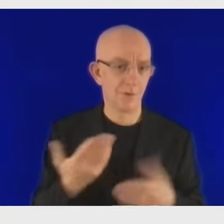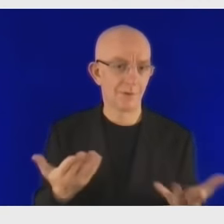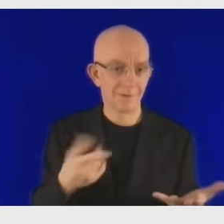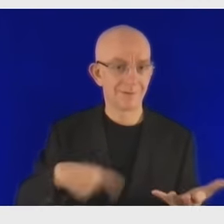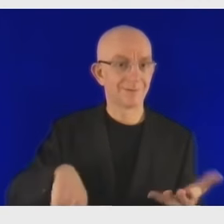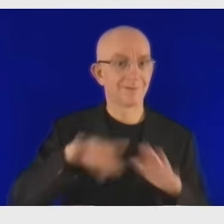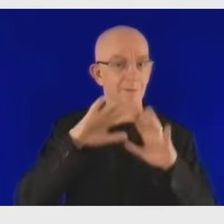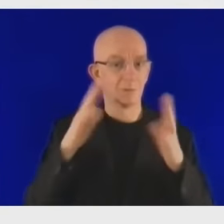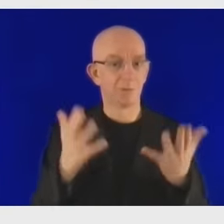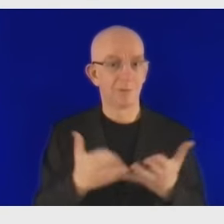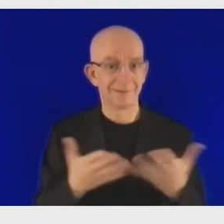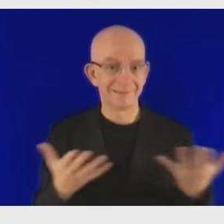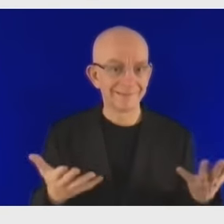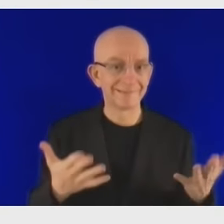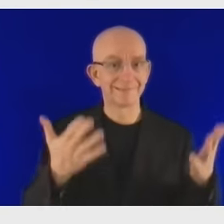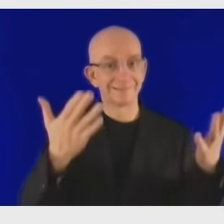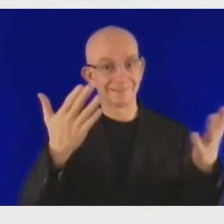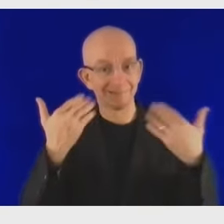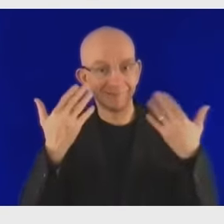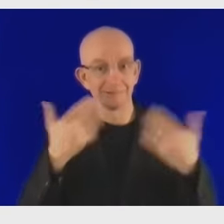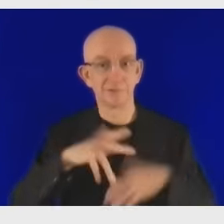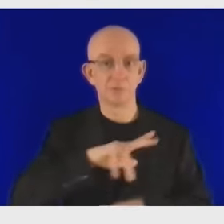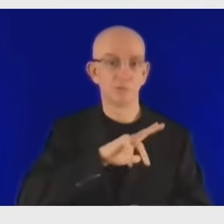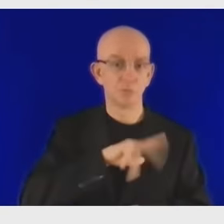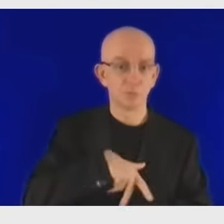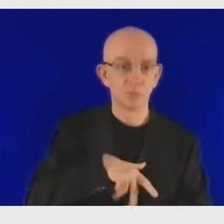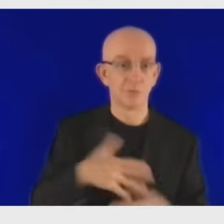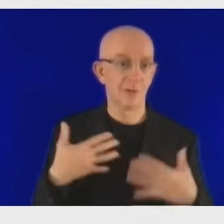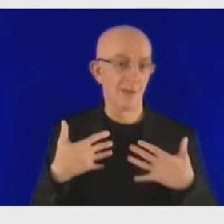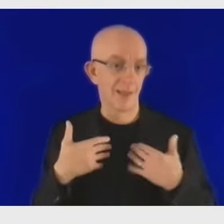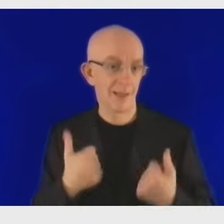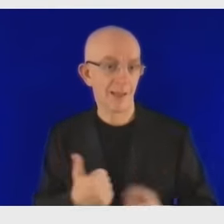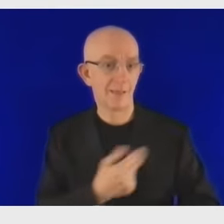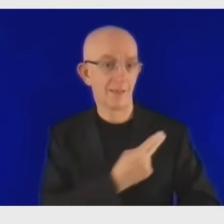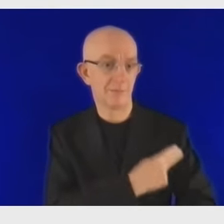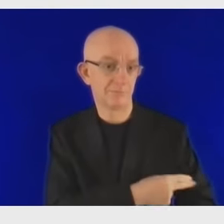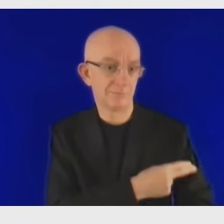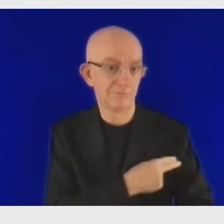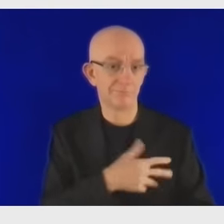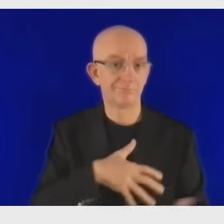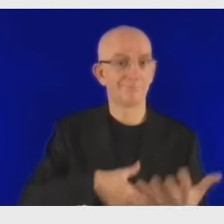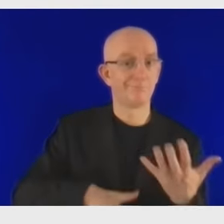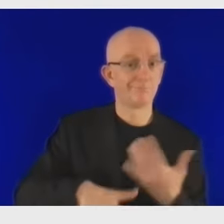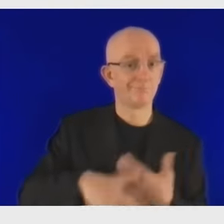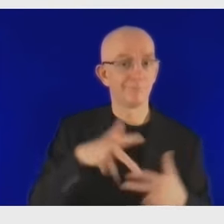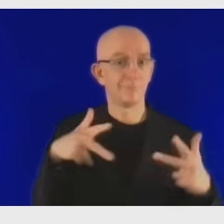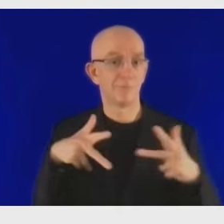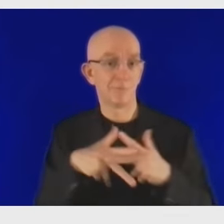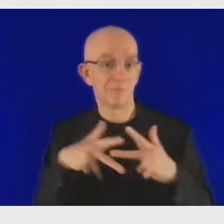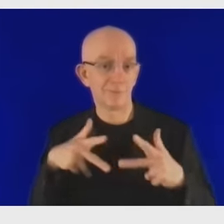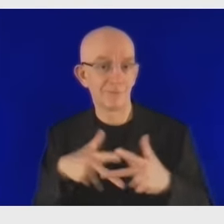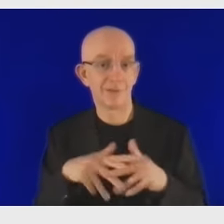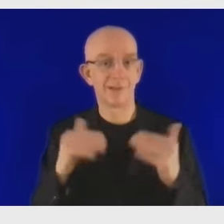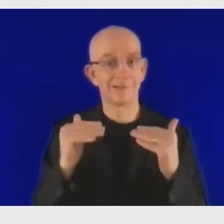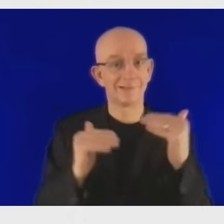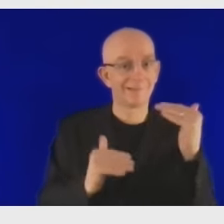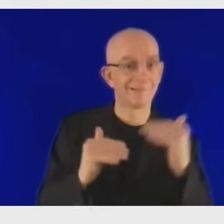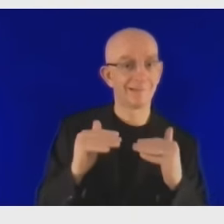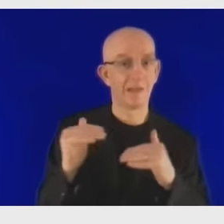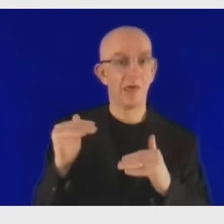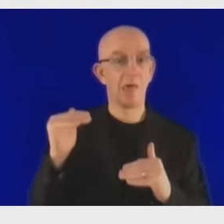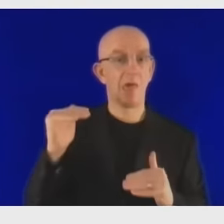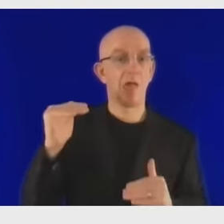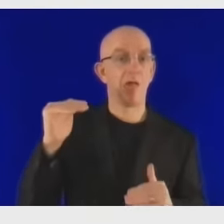disruption has been a climate amplifier and a multiplier, as we see every day. The Secretary General has said that the